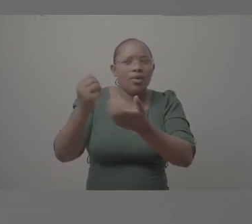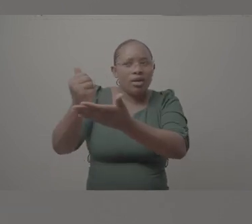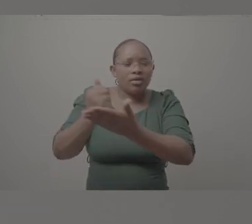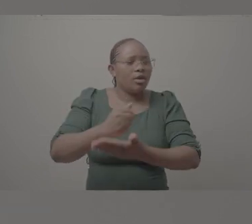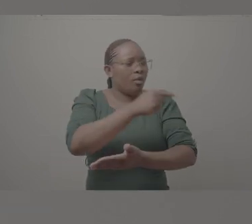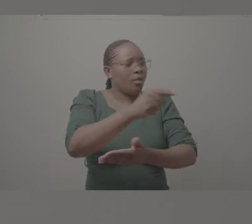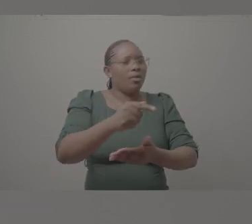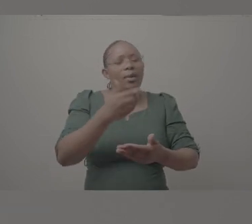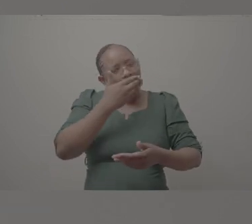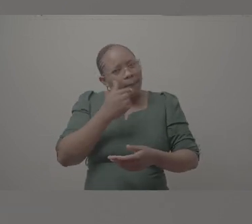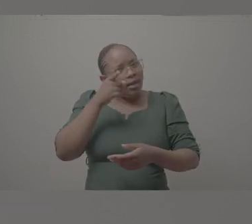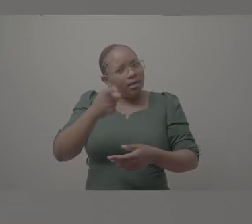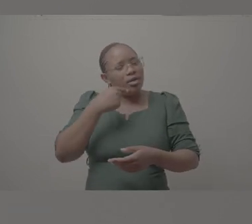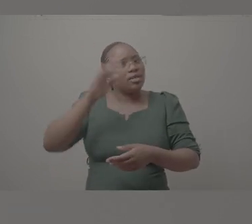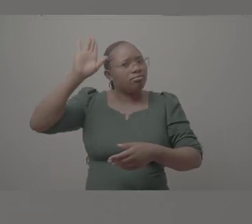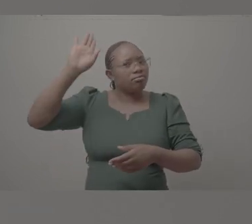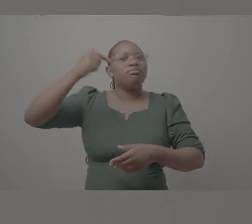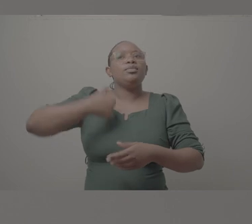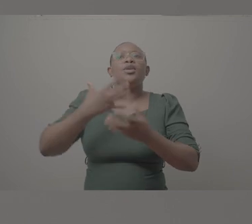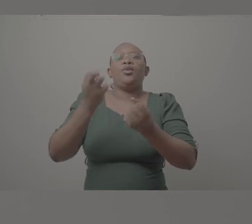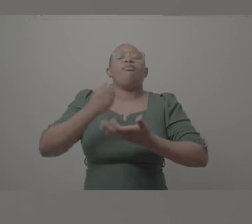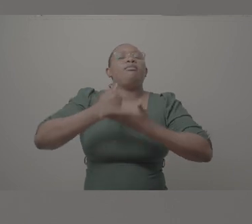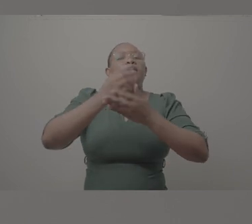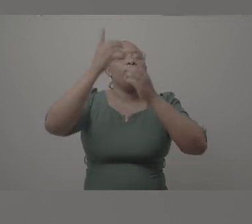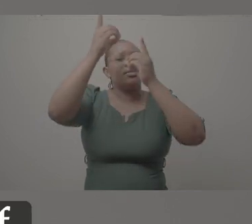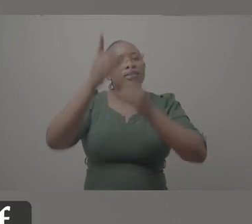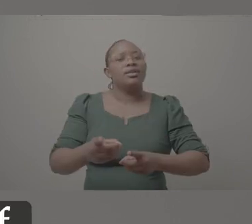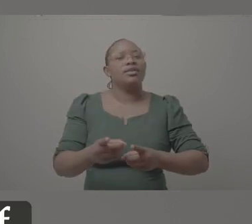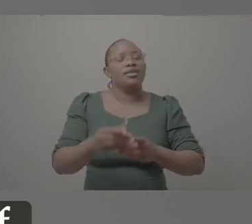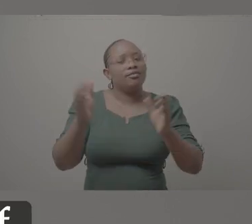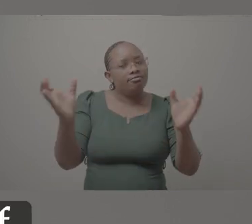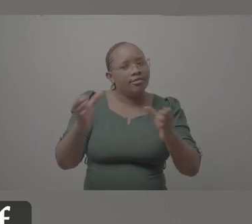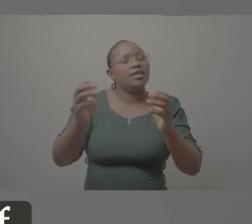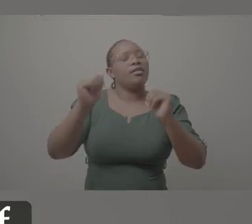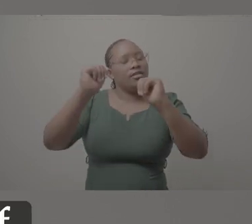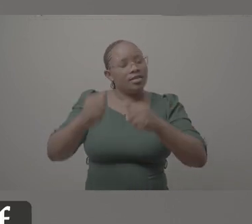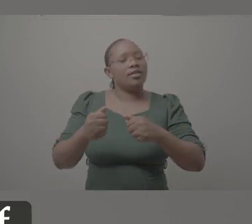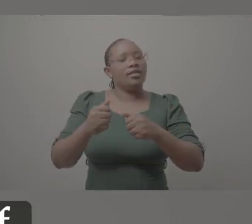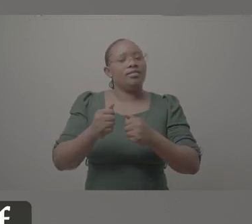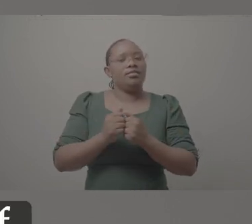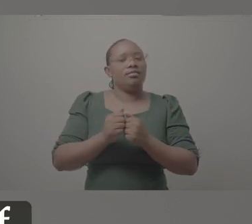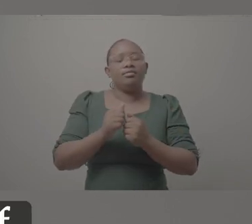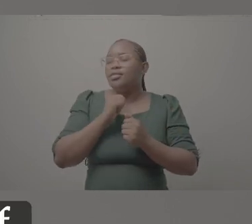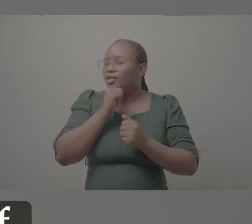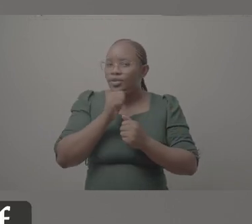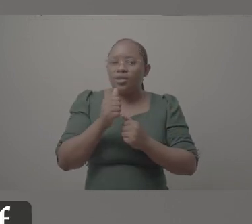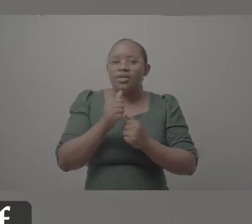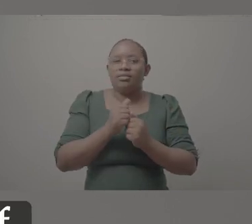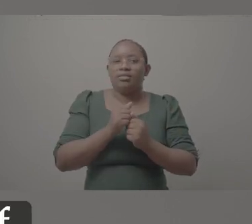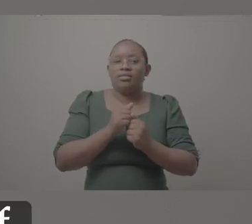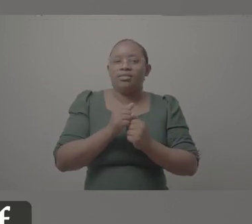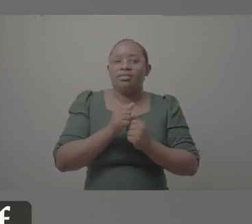declare interest. If you are an interested party in the decision to be made, you are encouraged to recuse yourself so that we don't